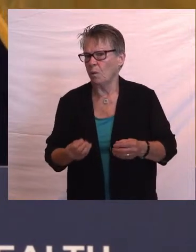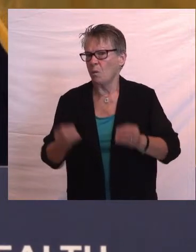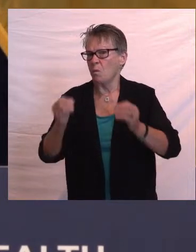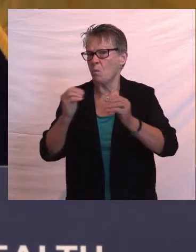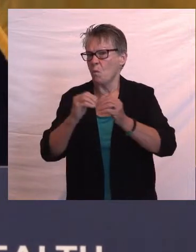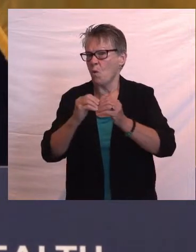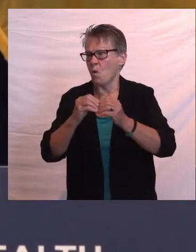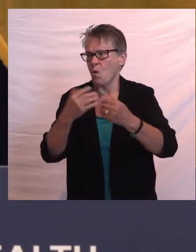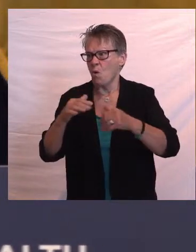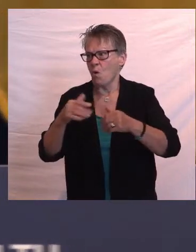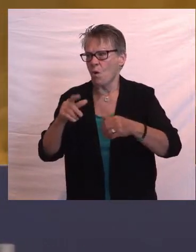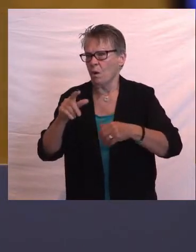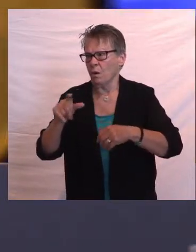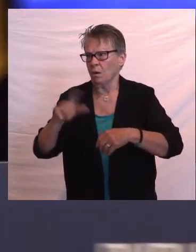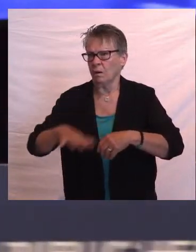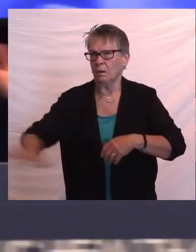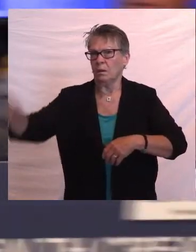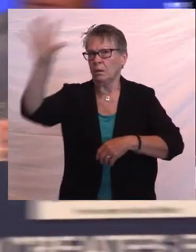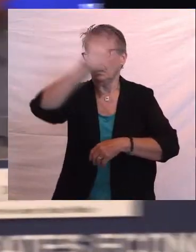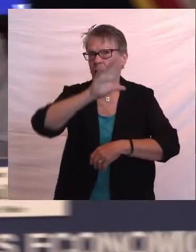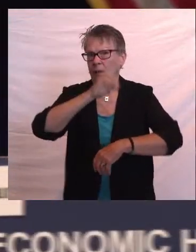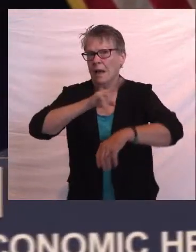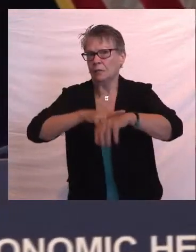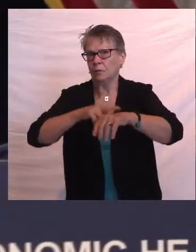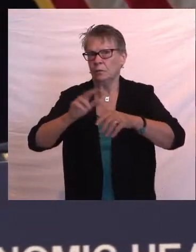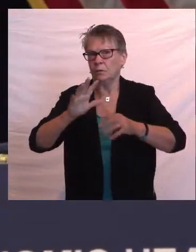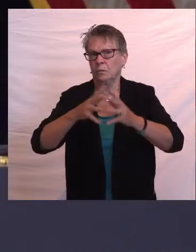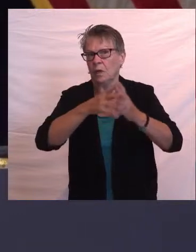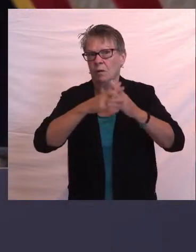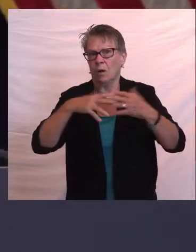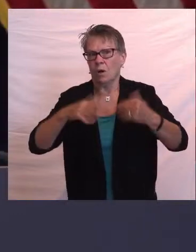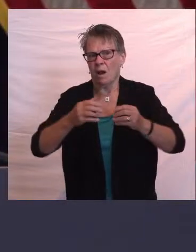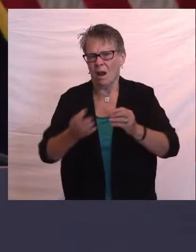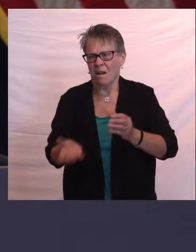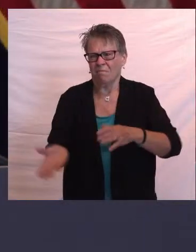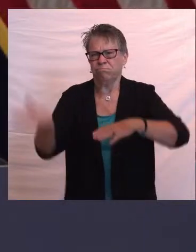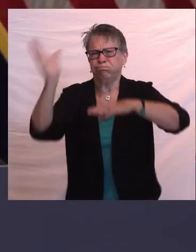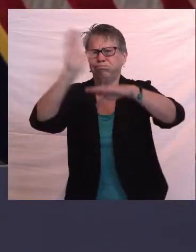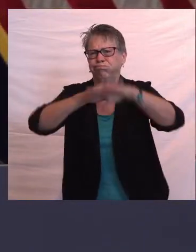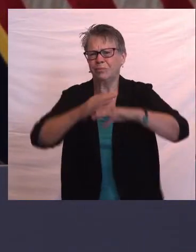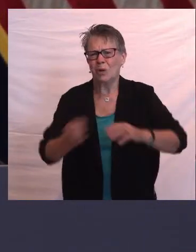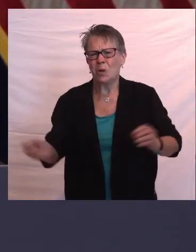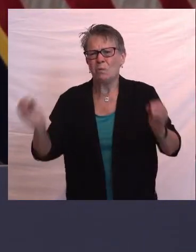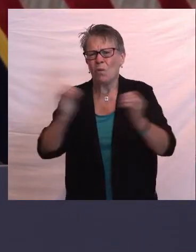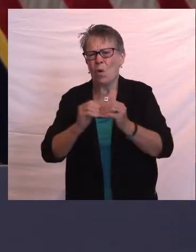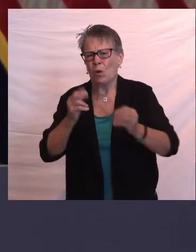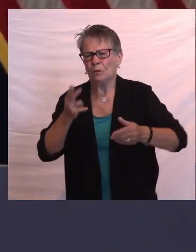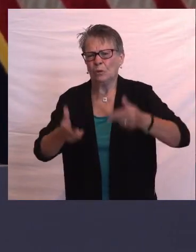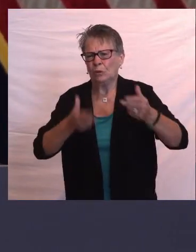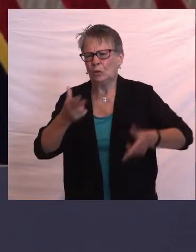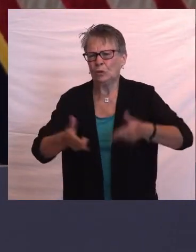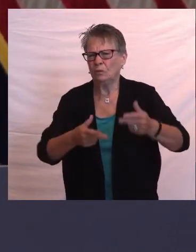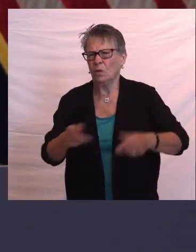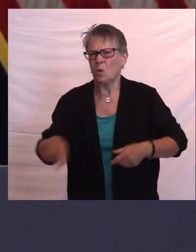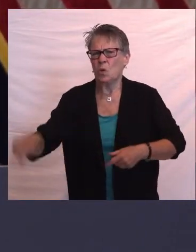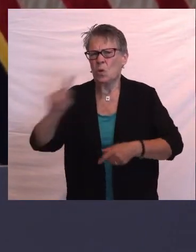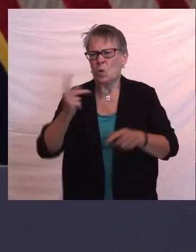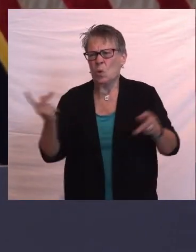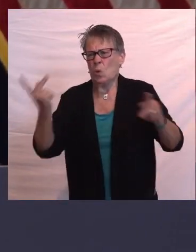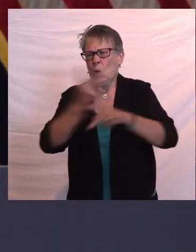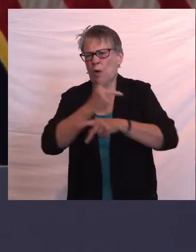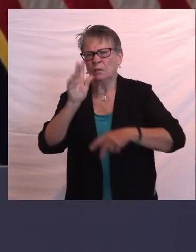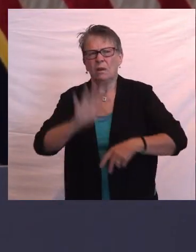the level. It's still half the national average, but it's a concern. higher. Part of our mission every day on the public safety front. We'd like that to be